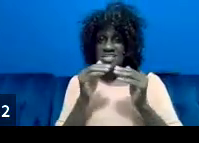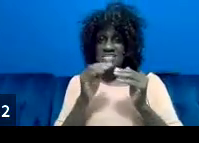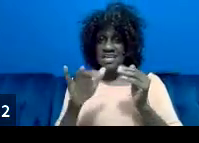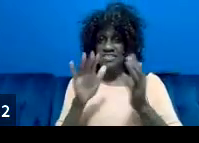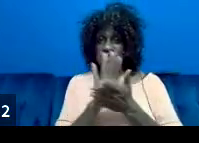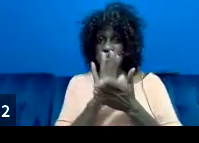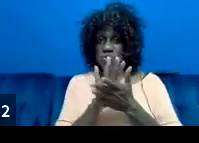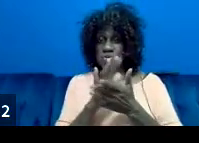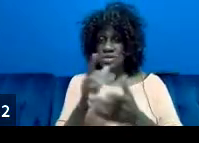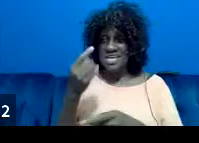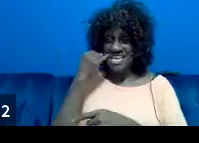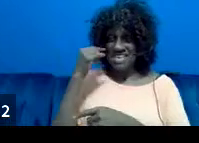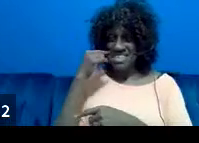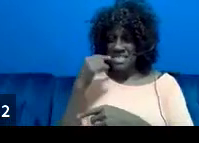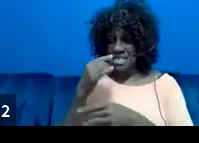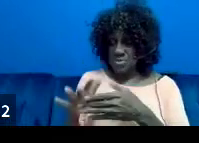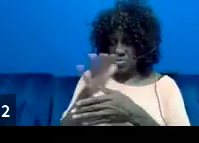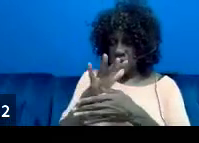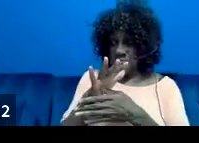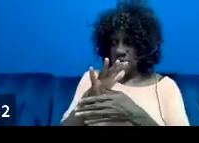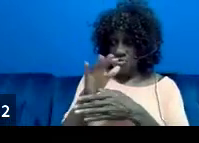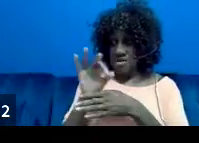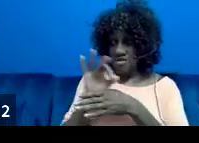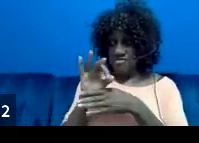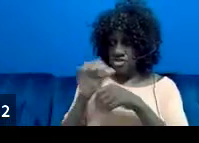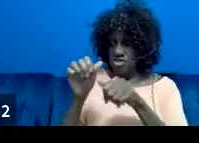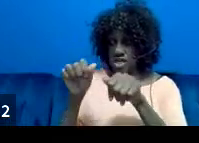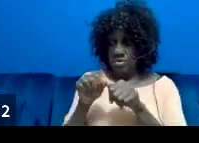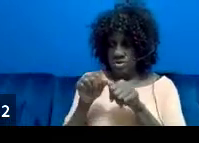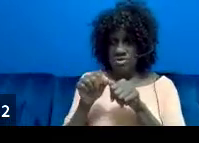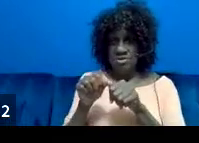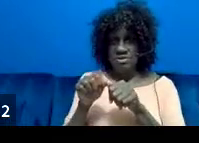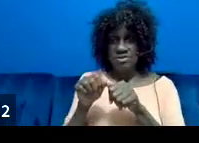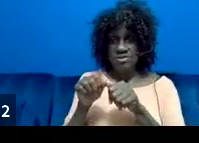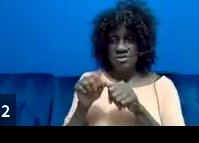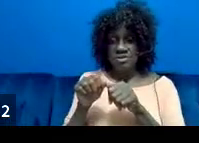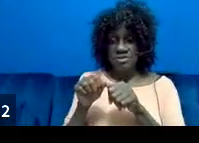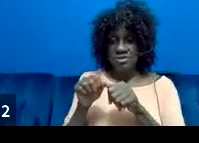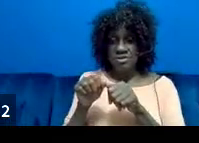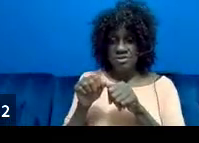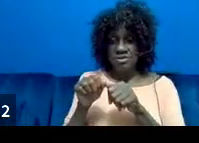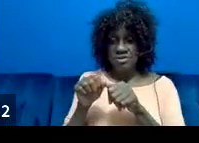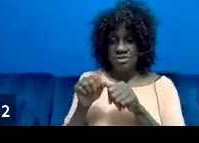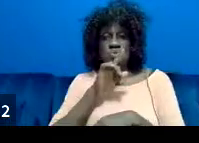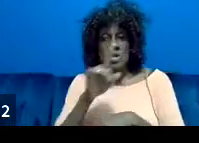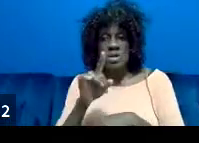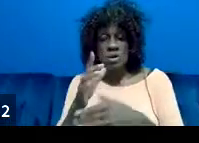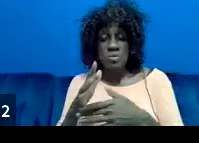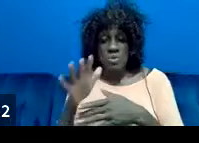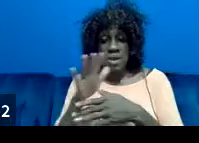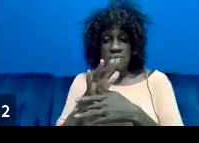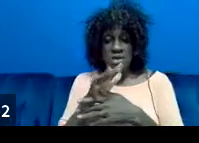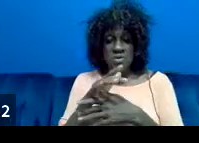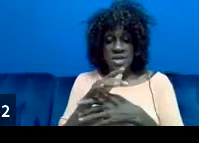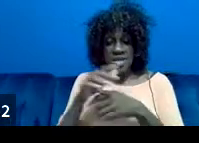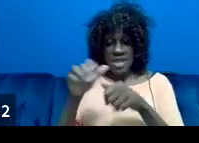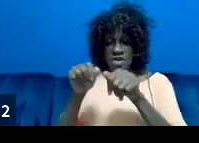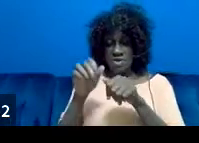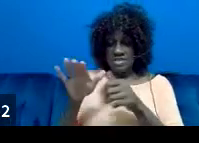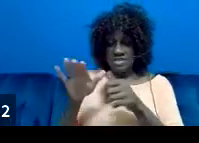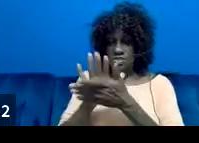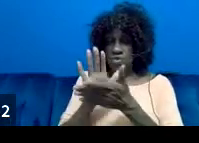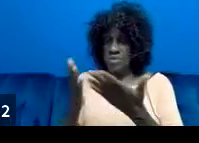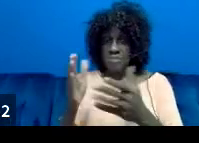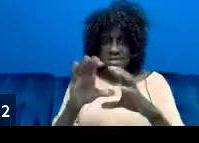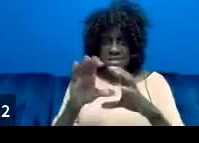consider this a primary function area, as the real primary function area of that school may be the